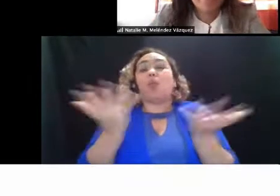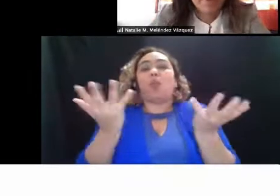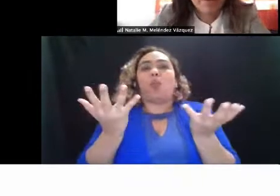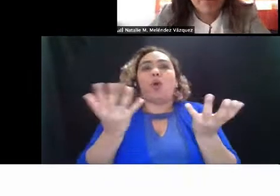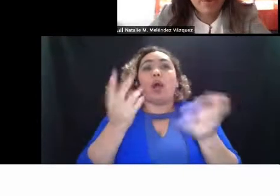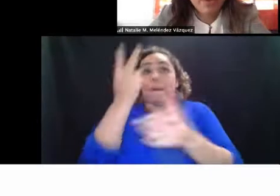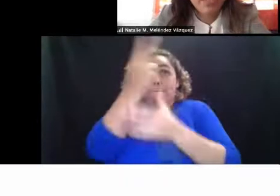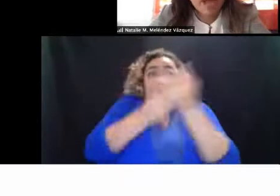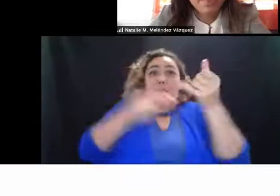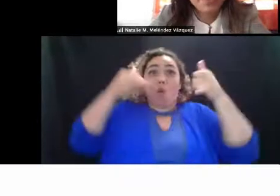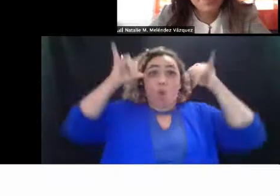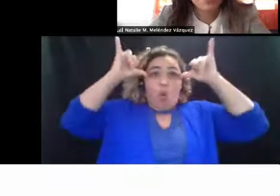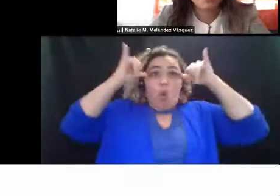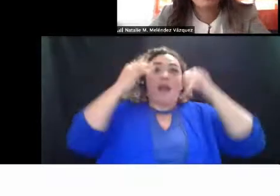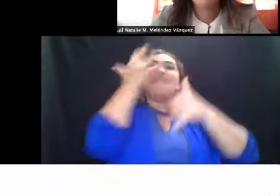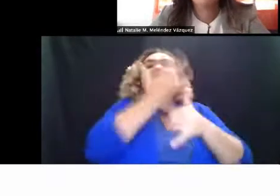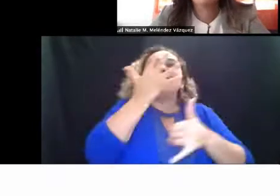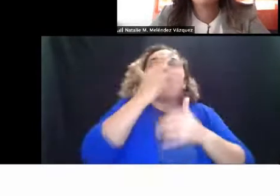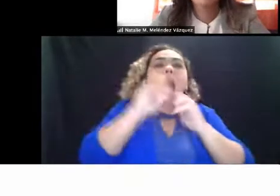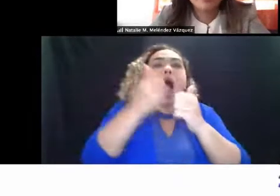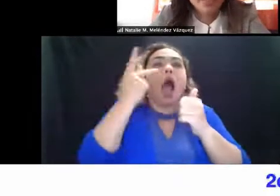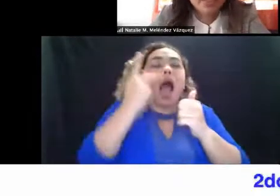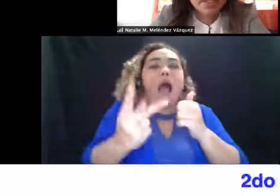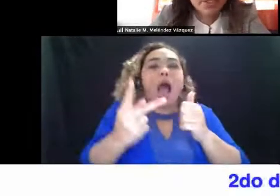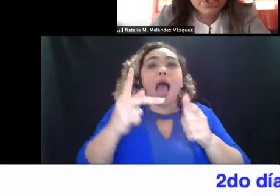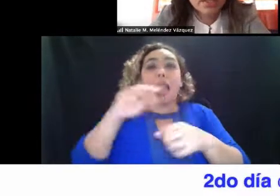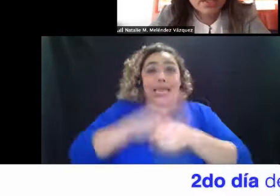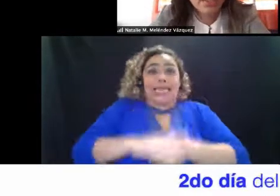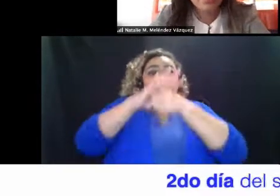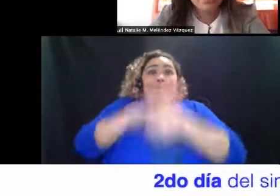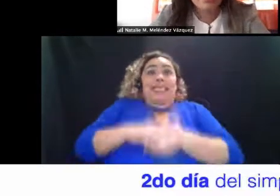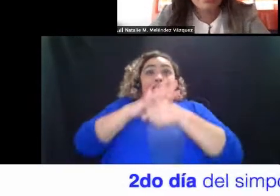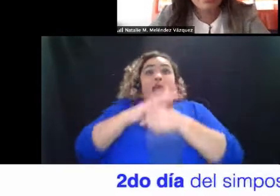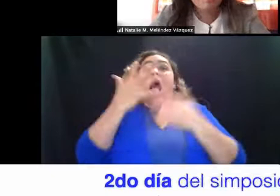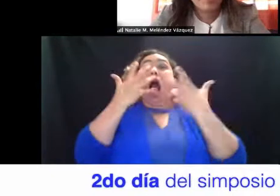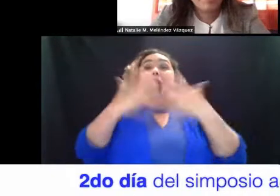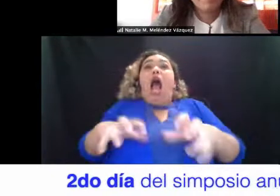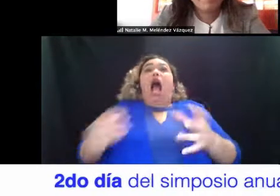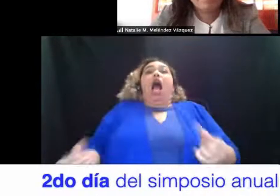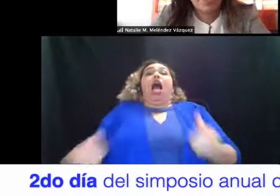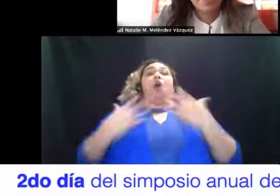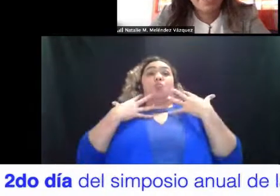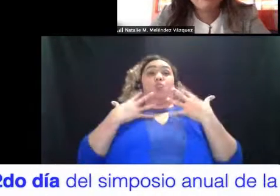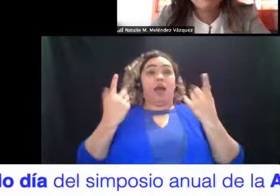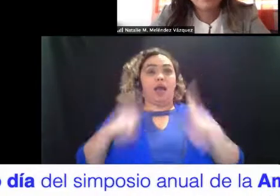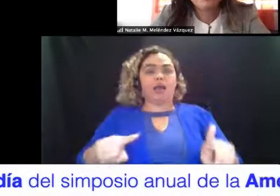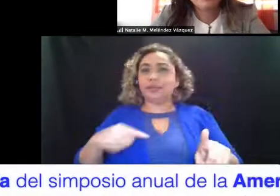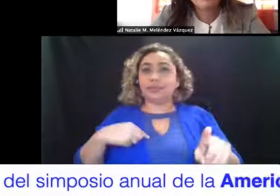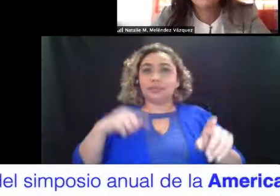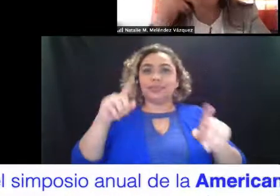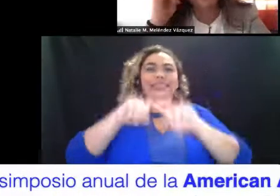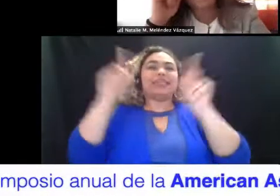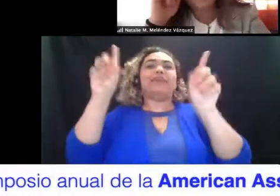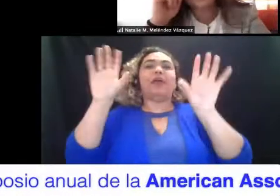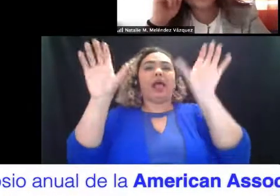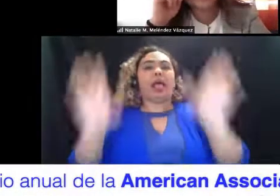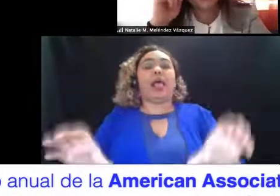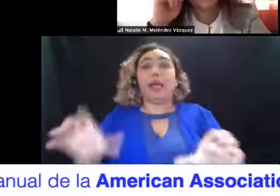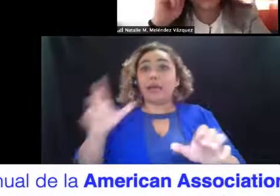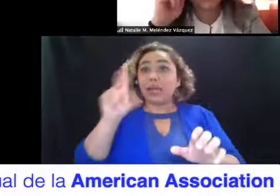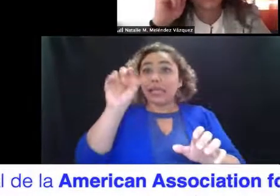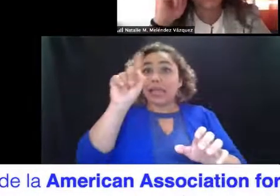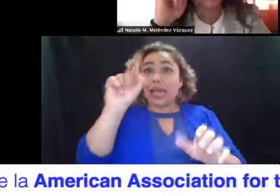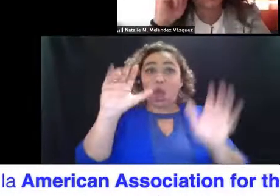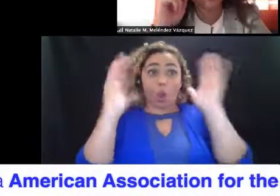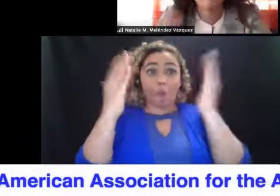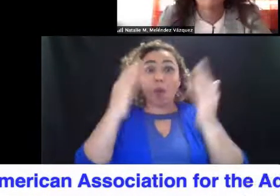cow phenotypes in heat stress conditions. I haven't really seen a data